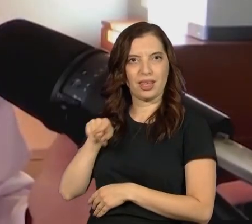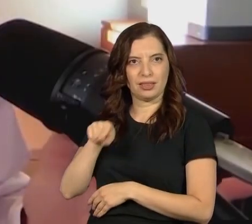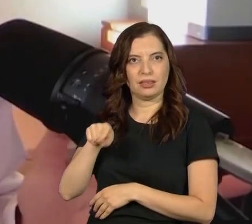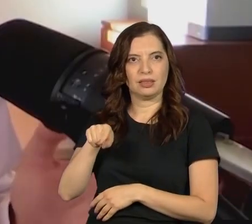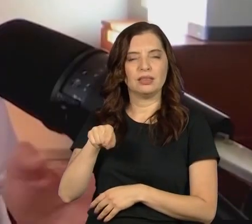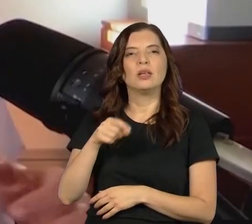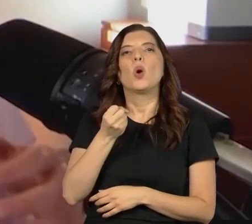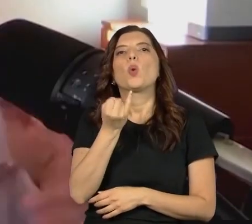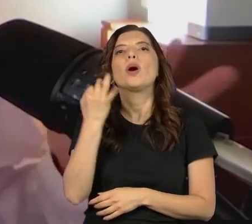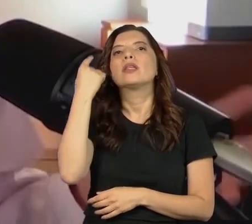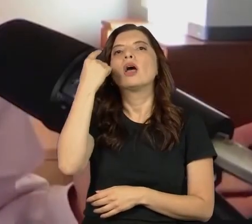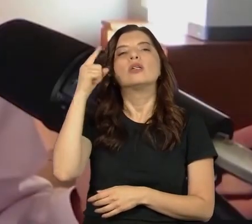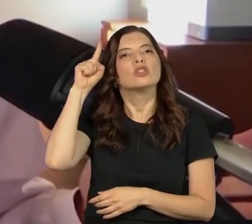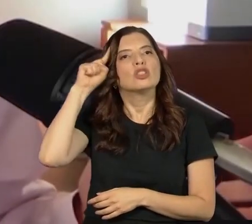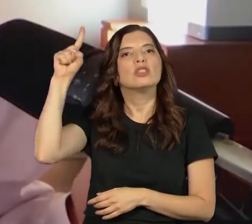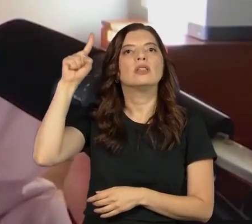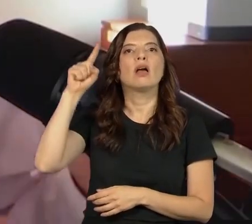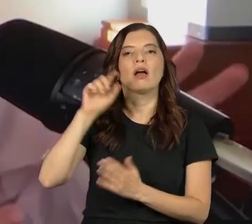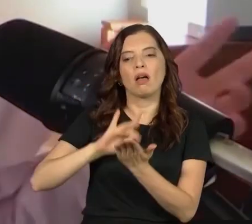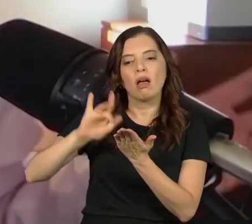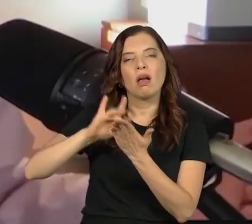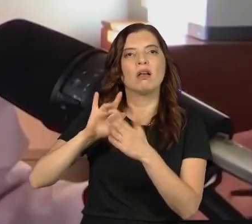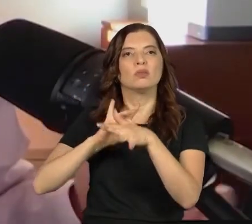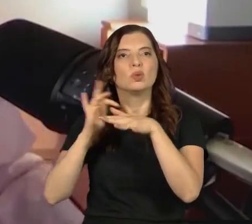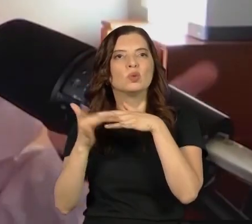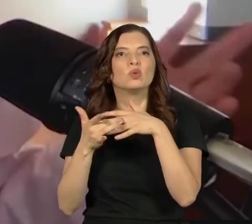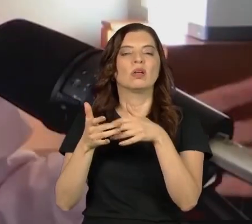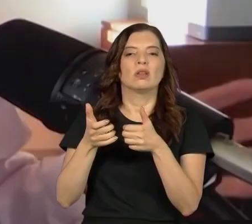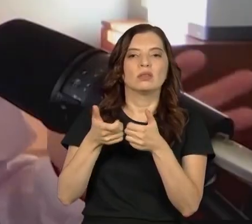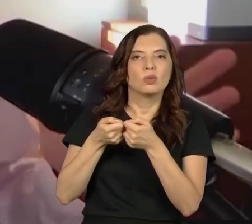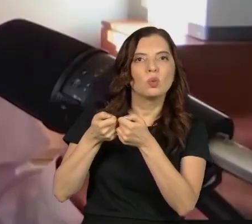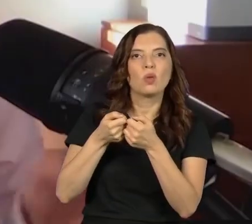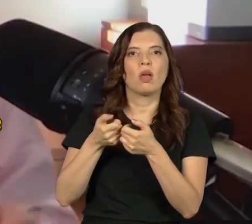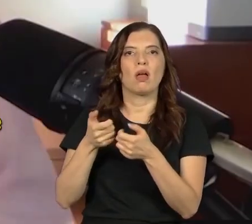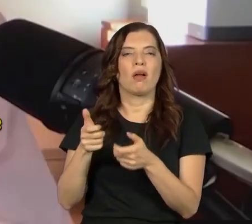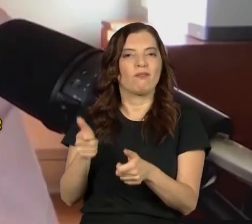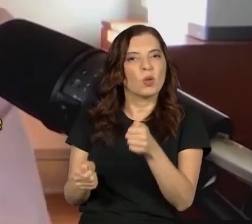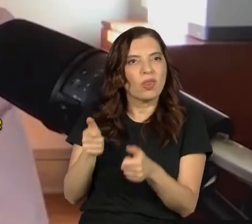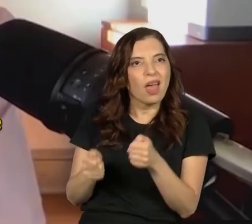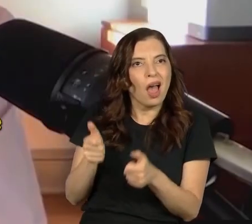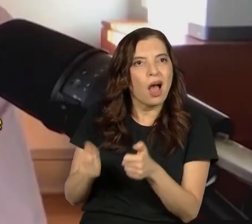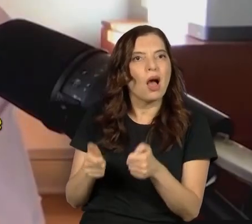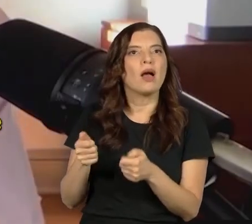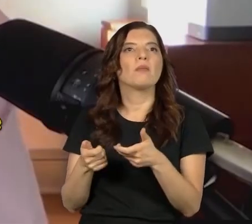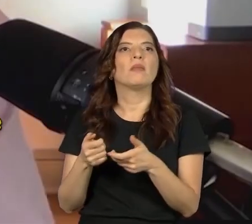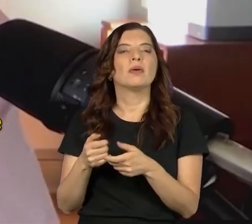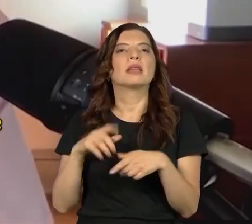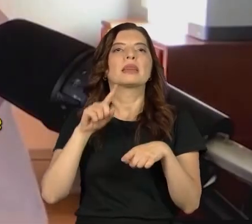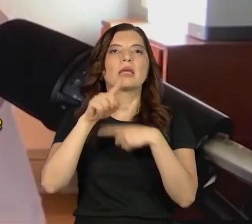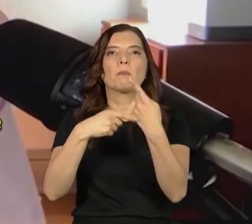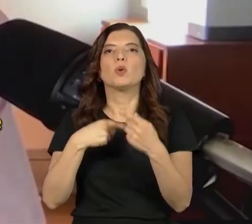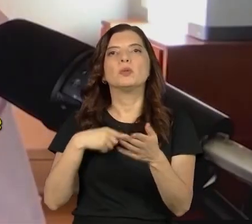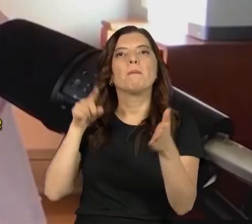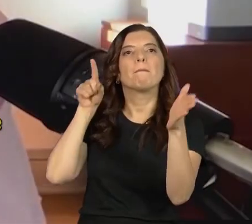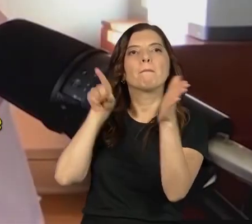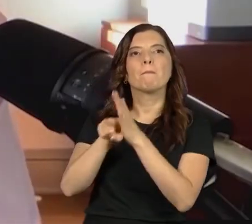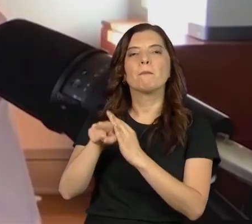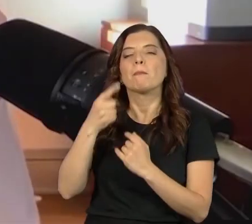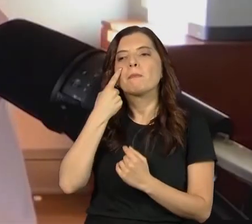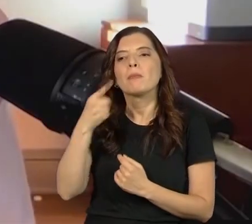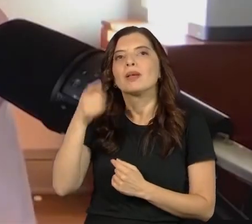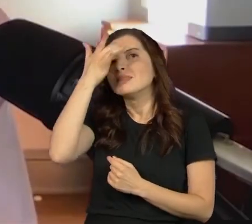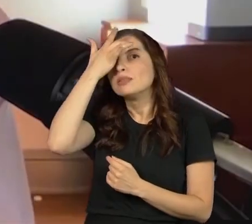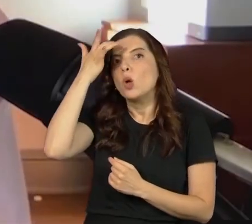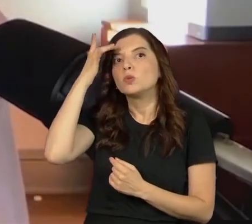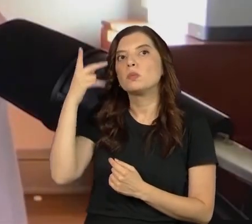hours a day do you spend on social media or on your phone or on video games? And then they ask, how's your mental health? Or are you anxious? Or they